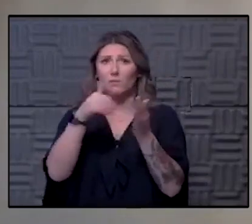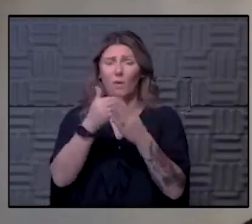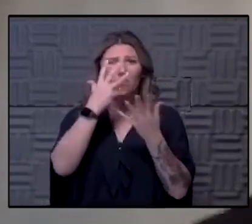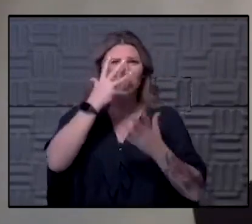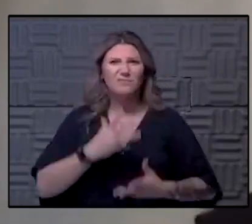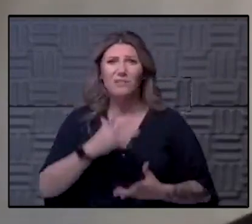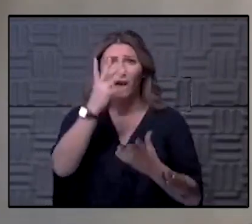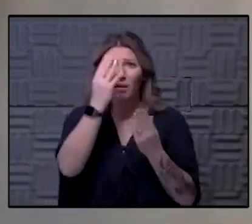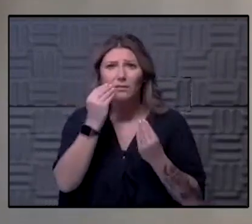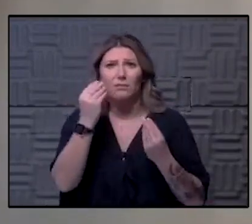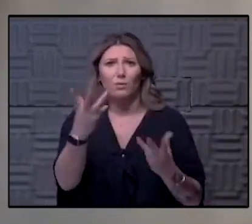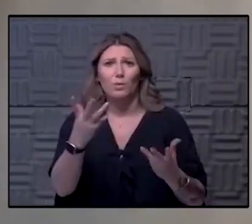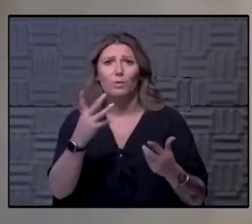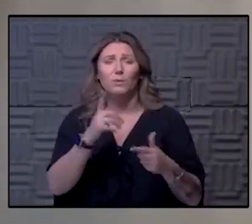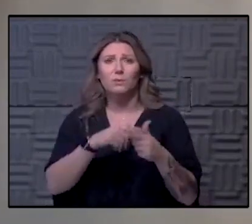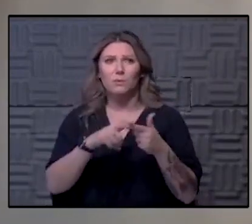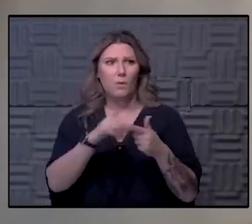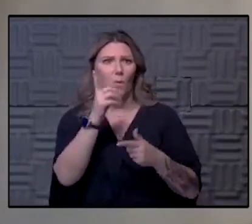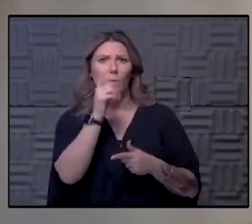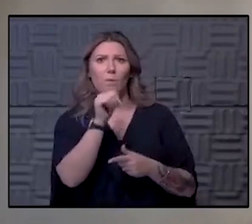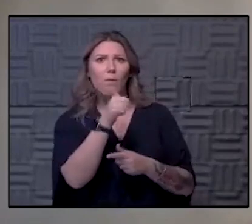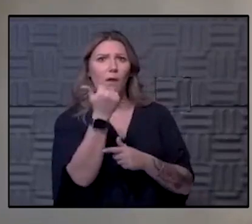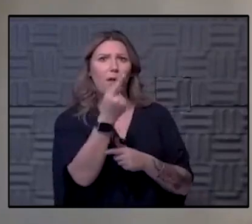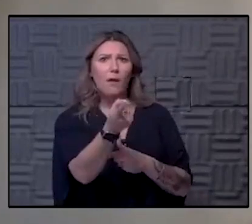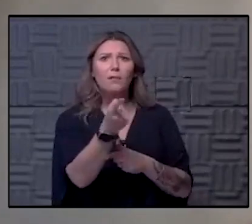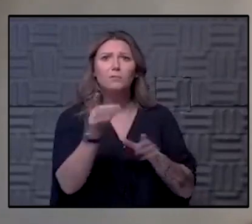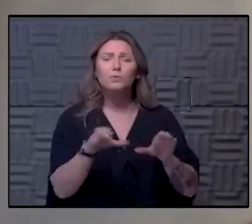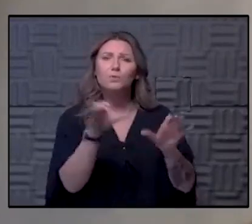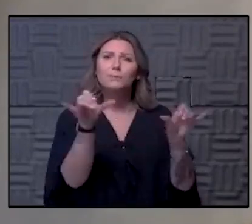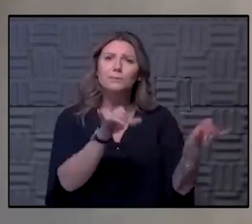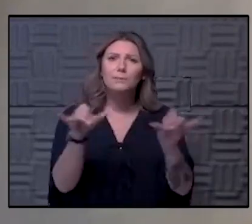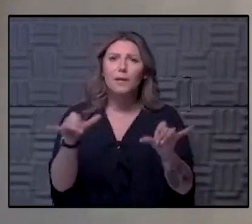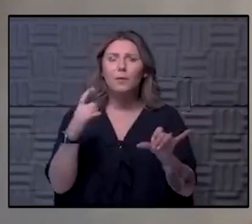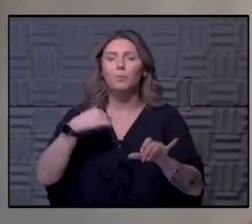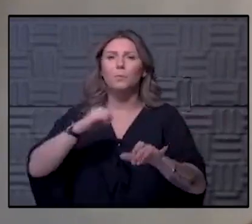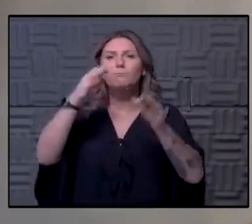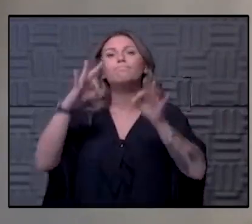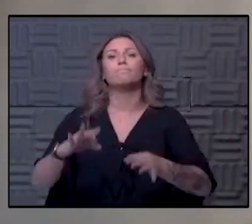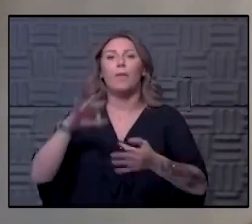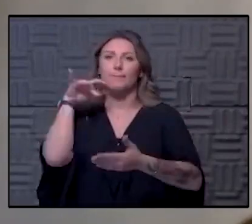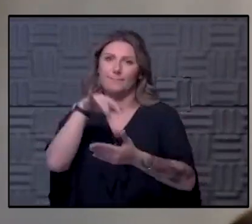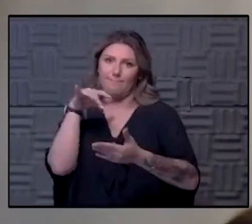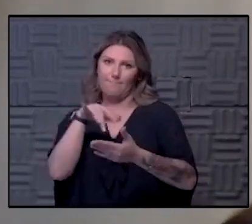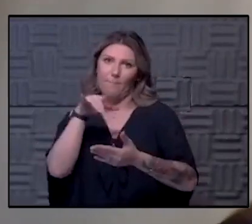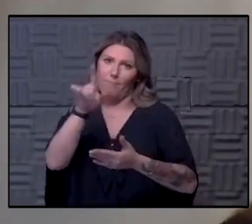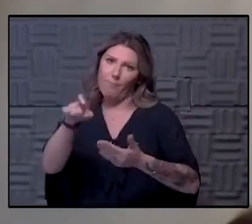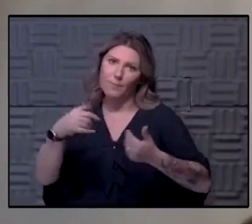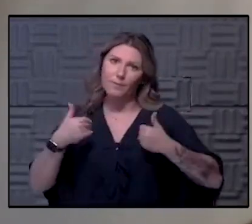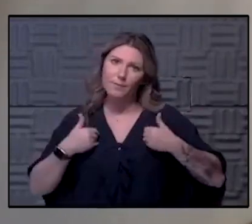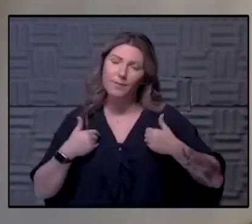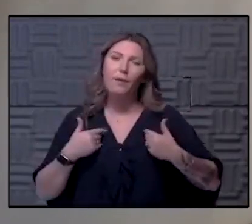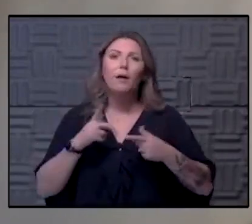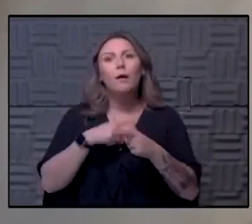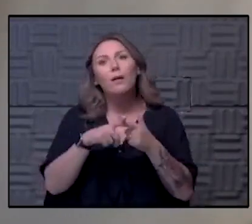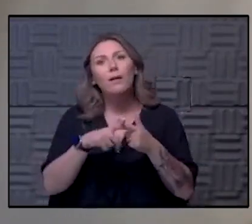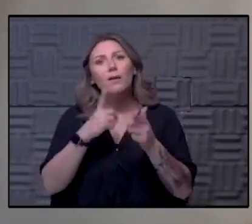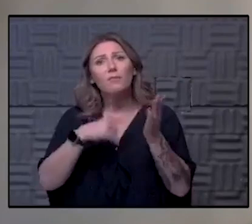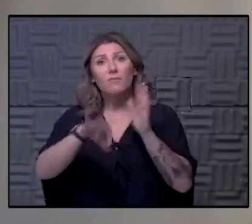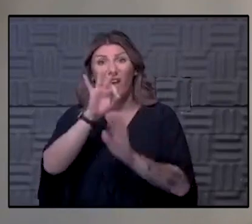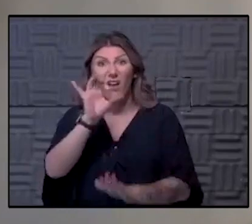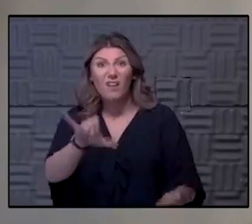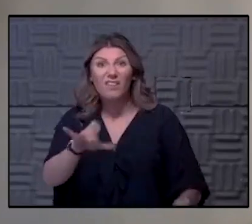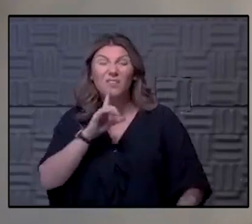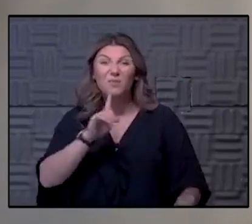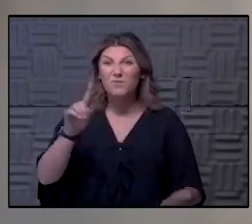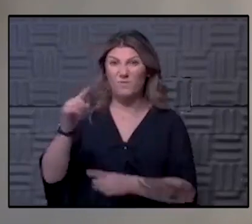news, who else is doing this? And so that's why we decided to do our study. And that's what we found. That was the